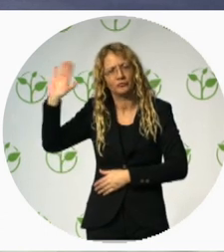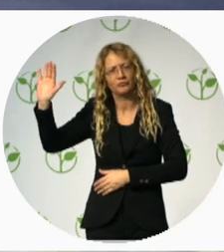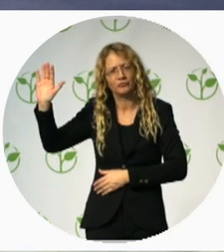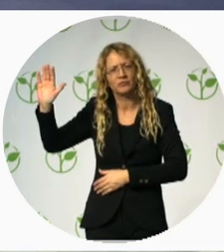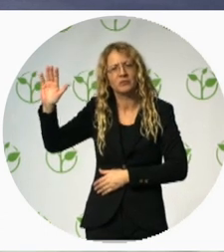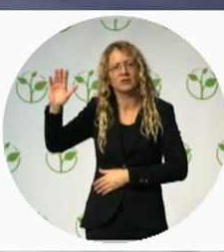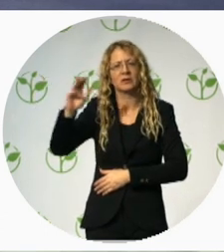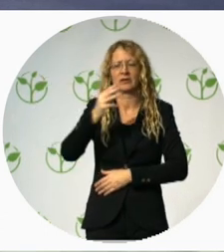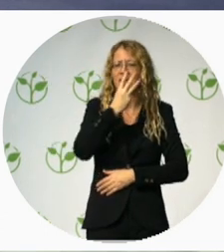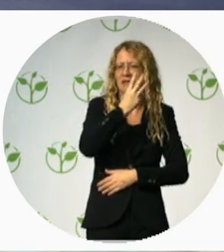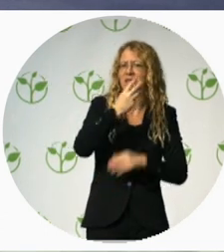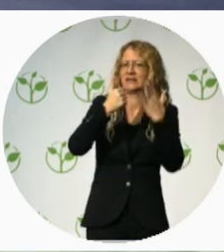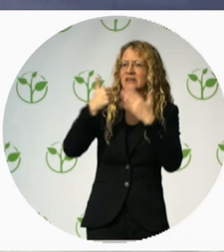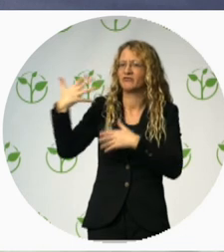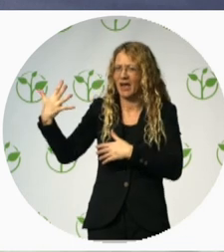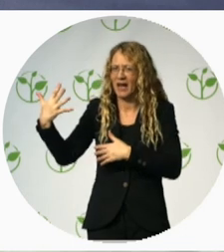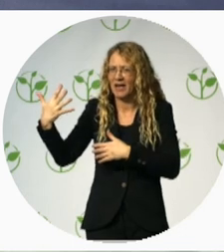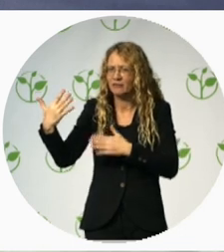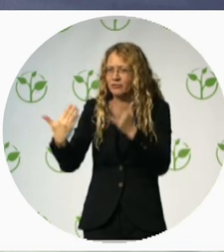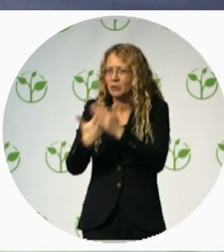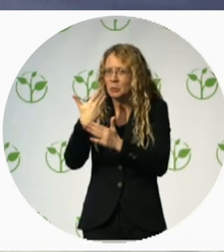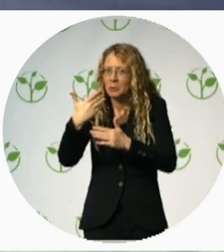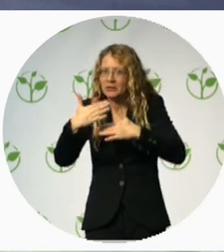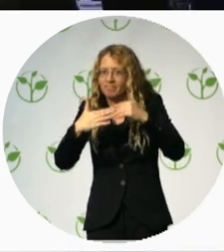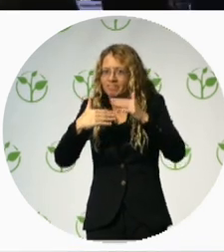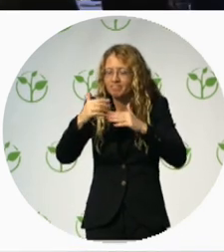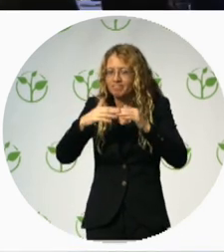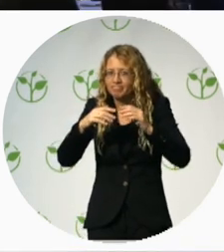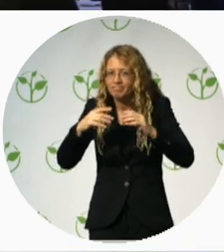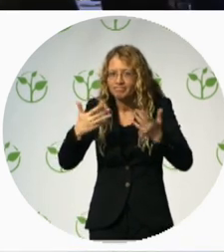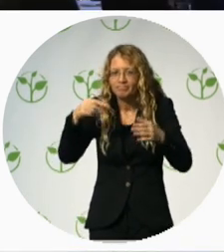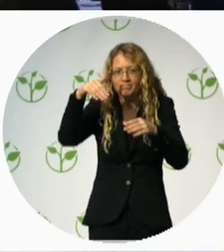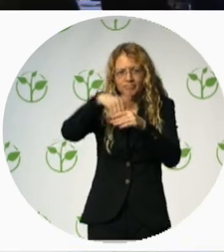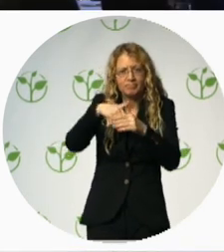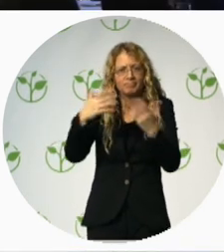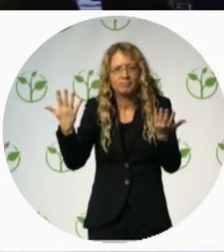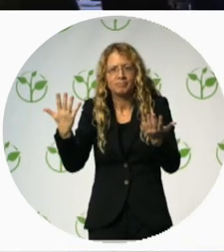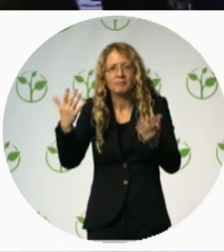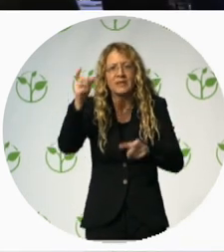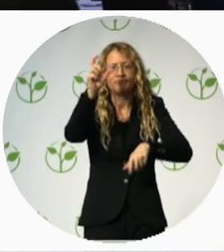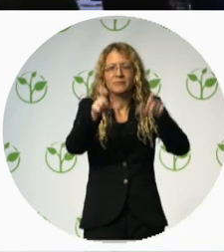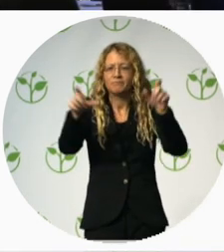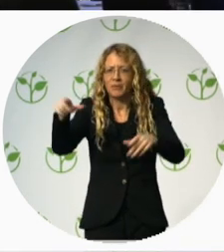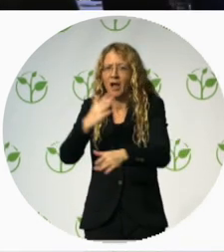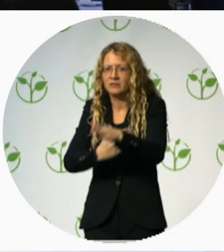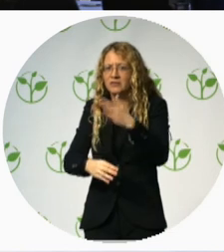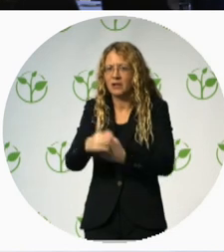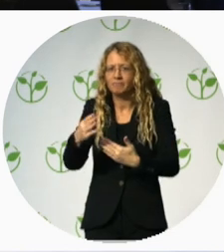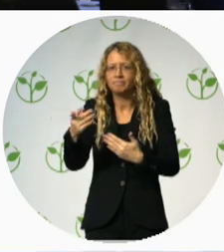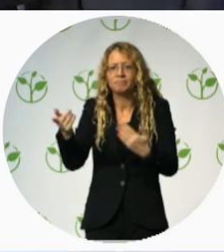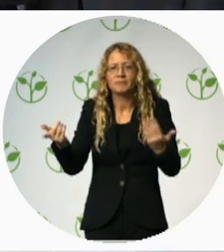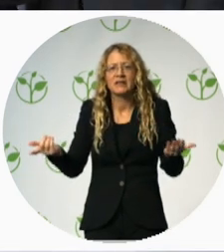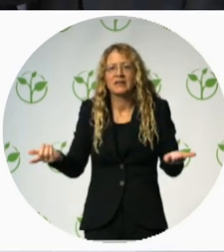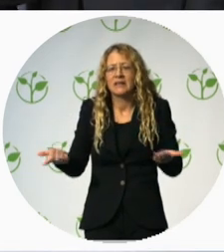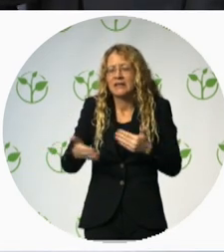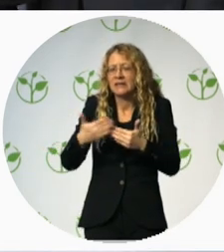iOS, Android, and Windows Phone. To simplify the utilization for persons with disabilities, Microsoft 365 has been made